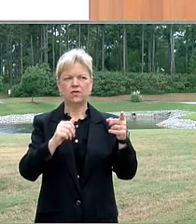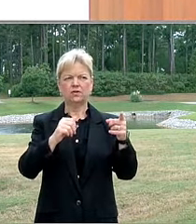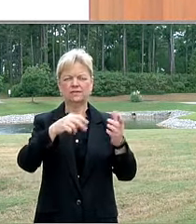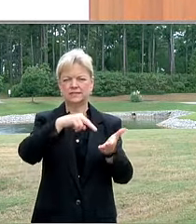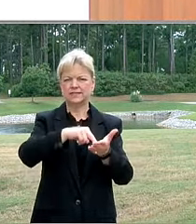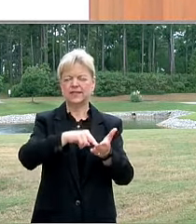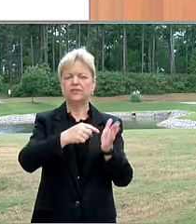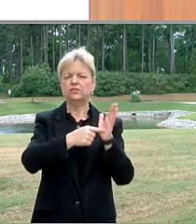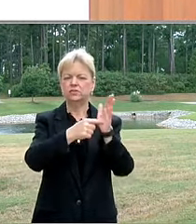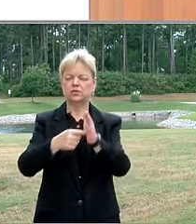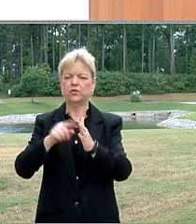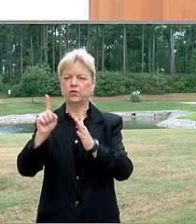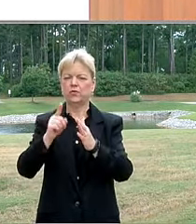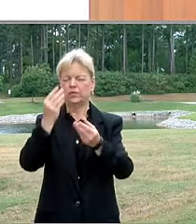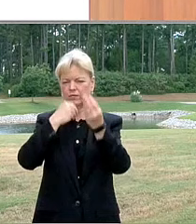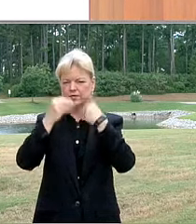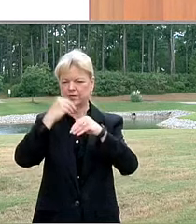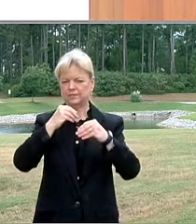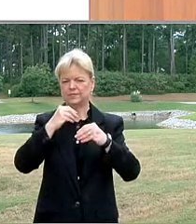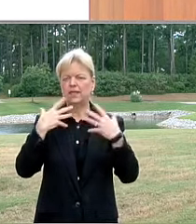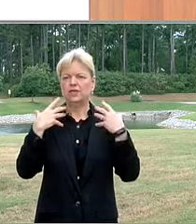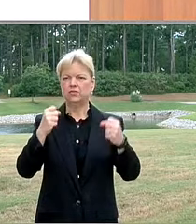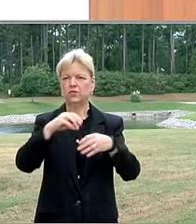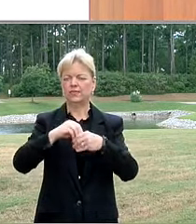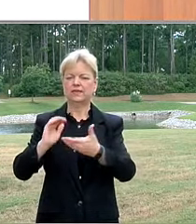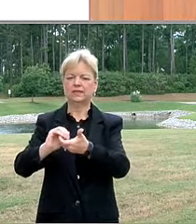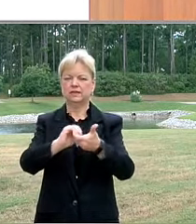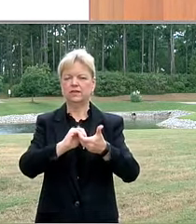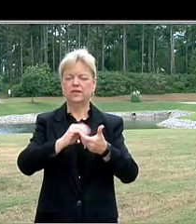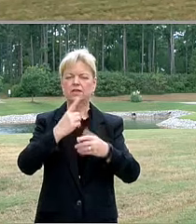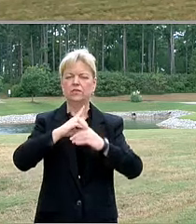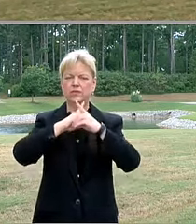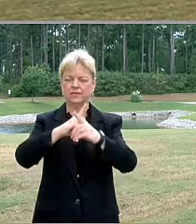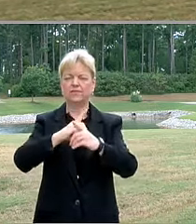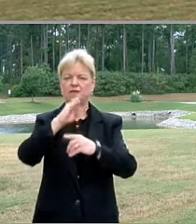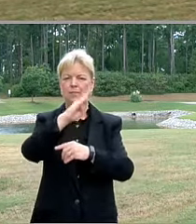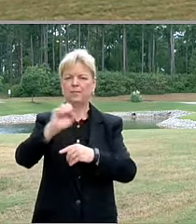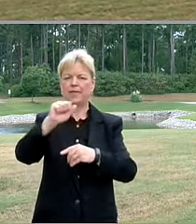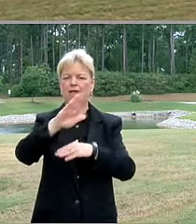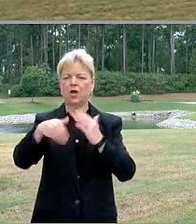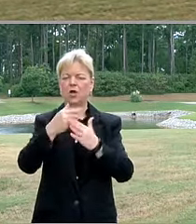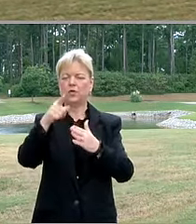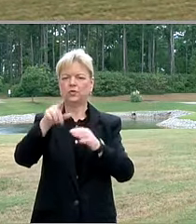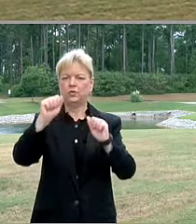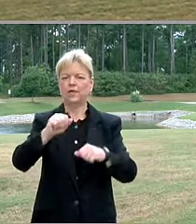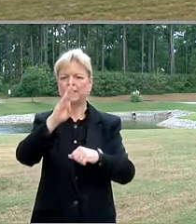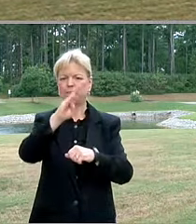reception area. Strengthen cooperation. This will defend. Be all you can be.